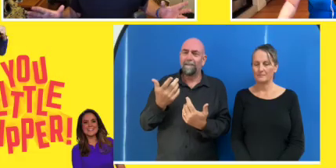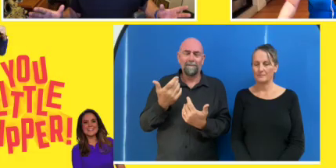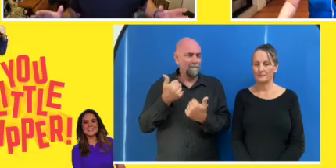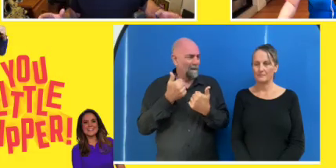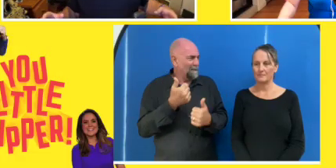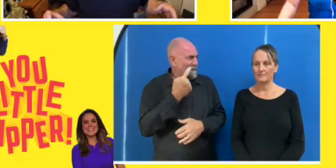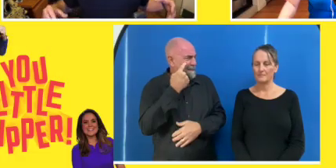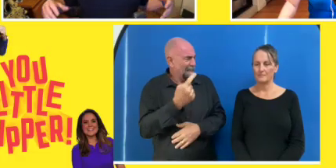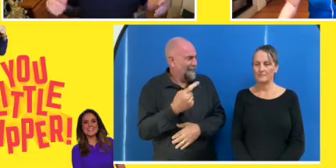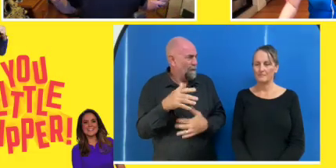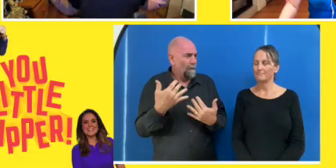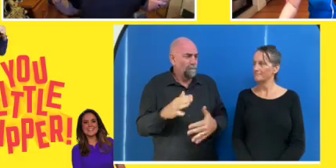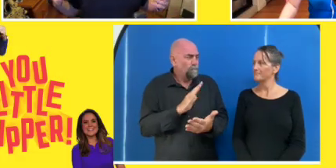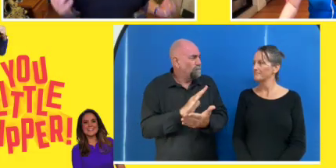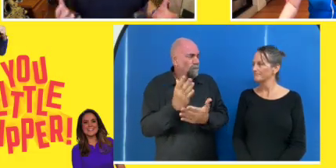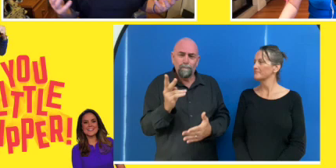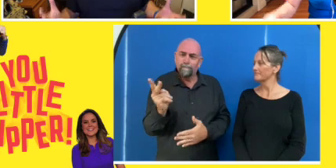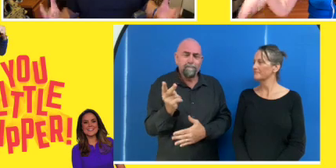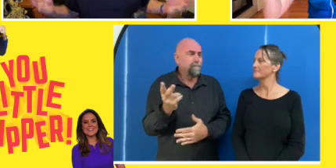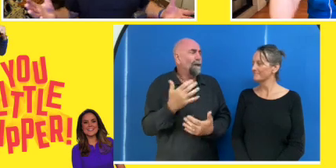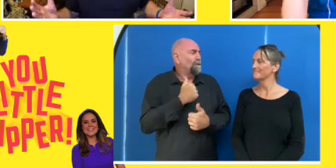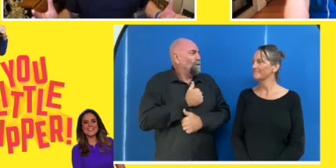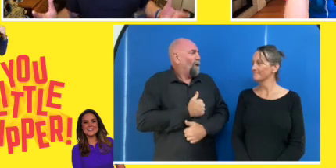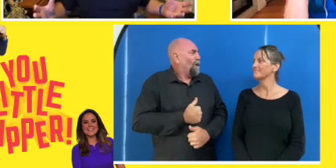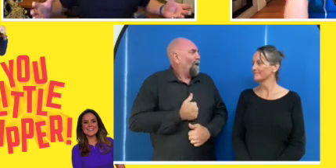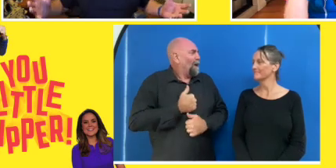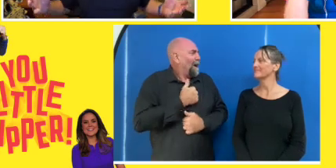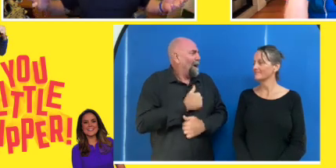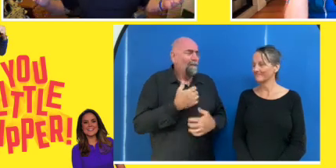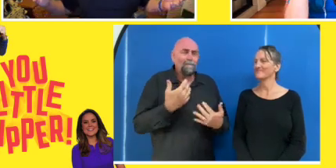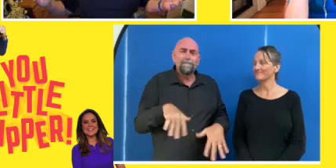How great to just see the real genuine joy